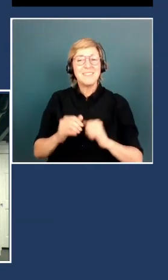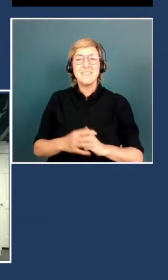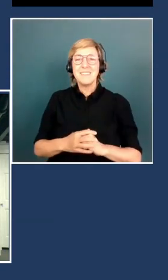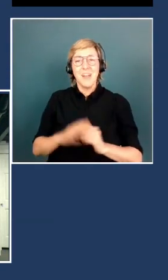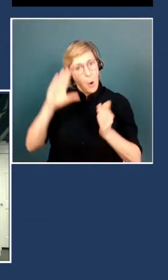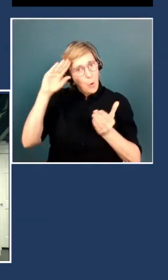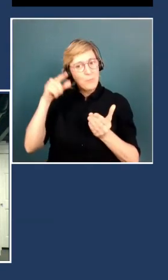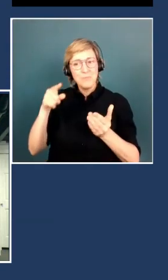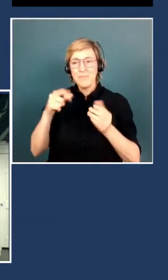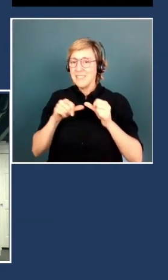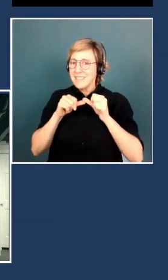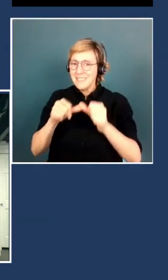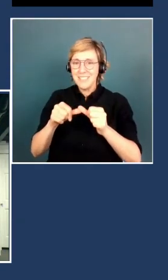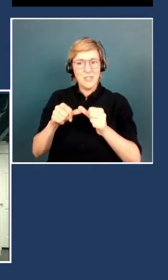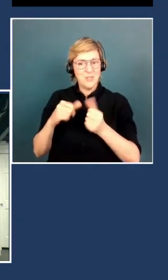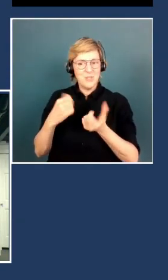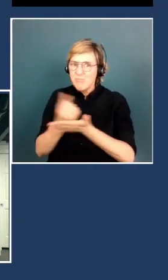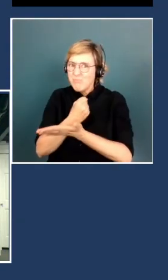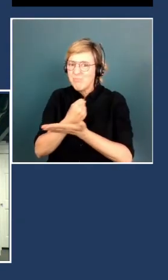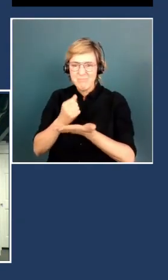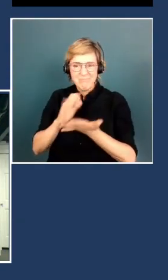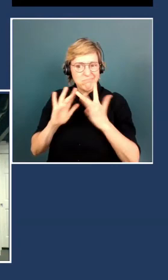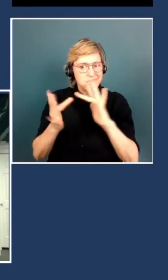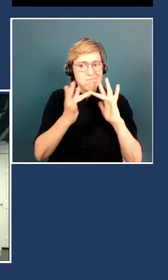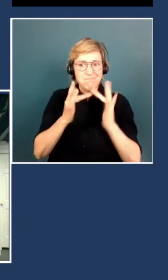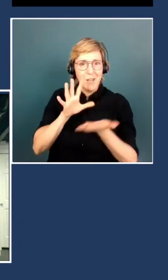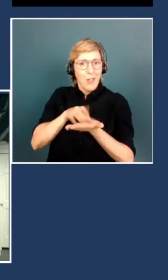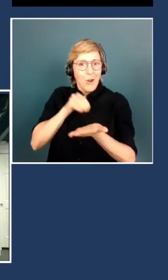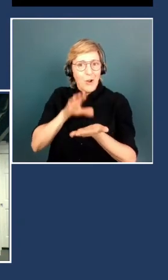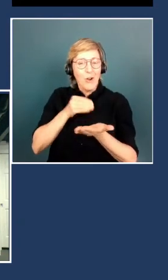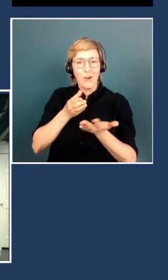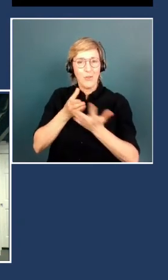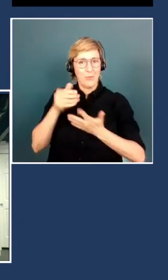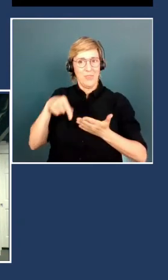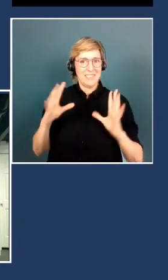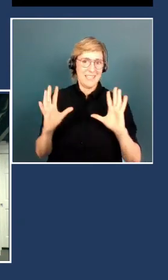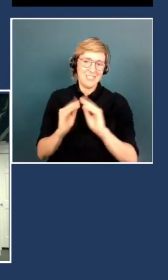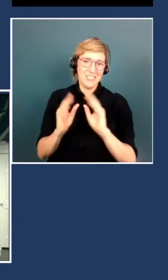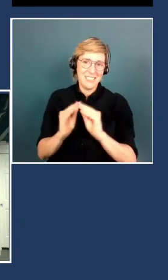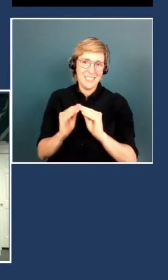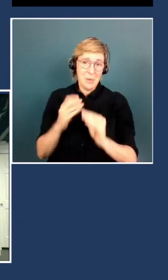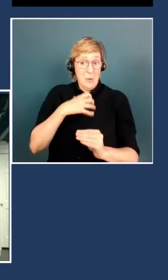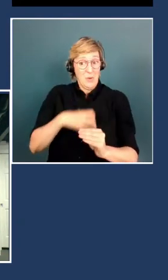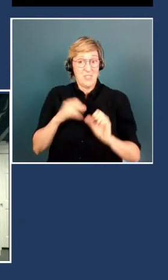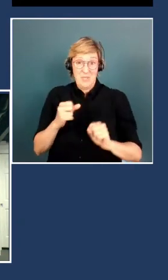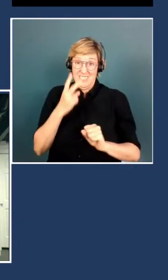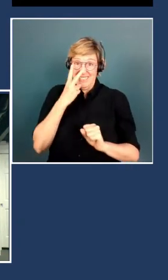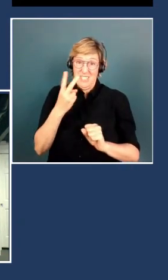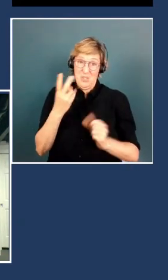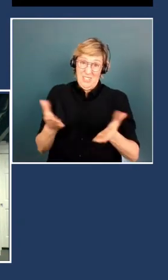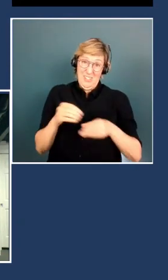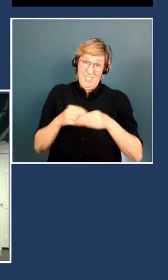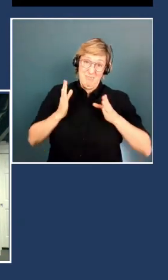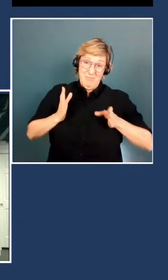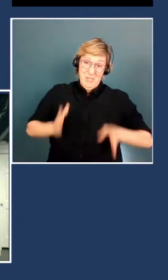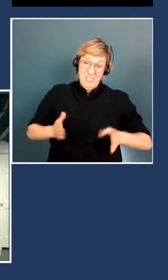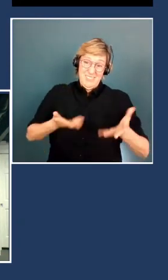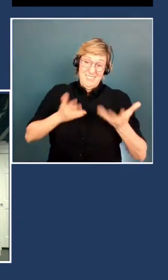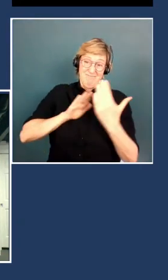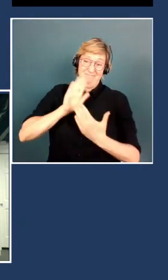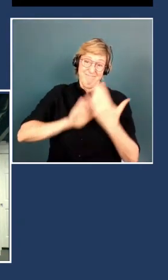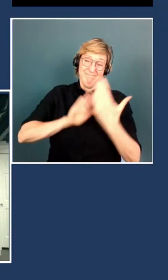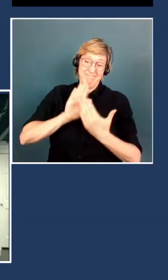great chance to learn, through this session. We all wish we could see everybody in person. I know I've been there before as